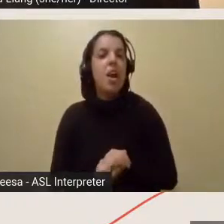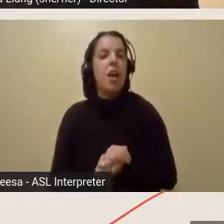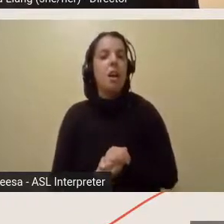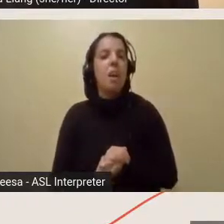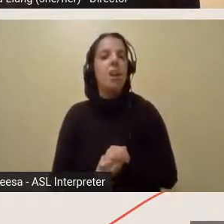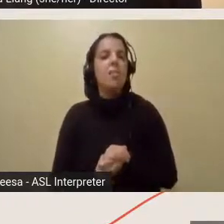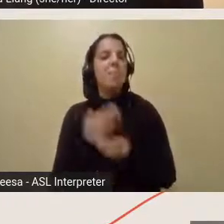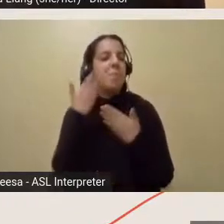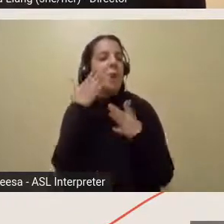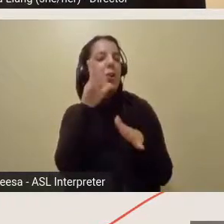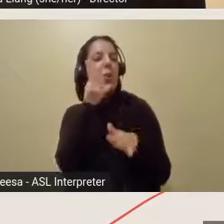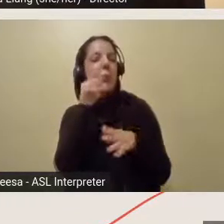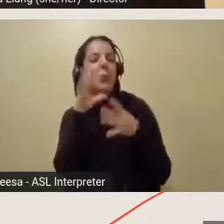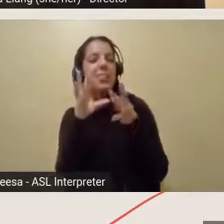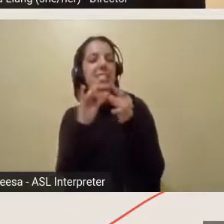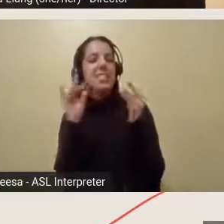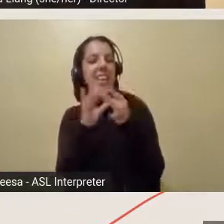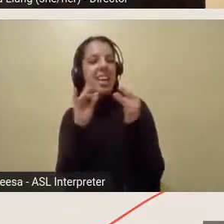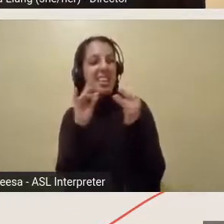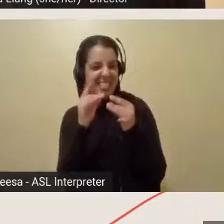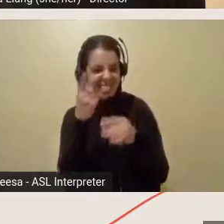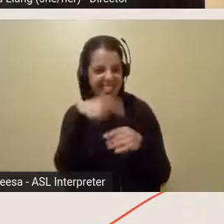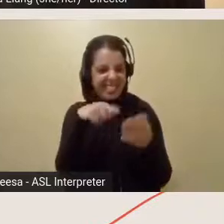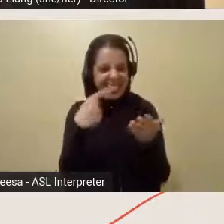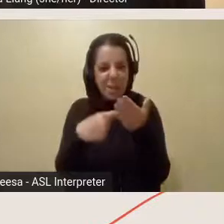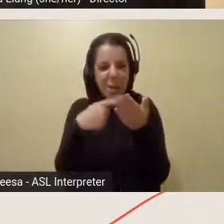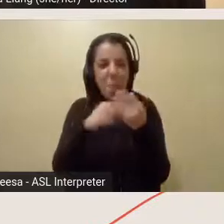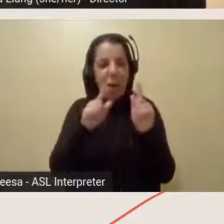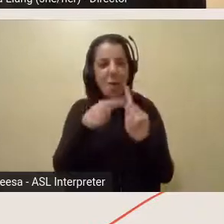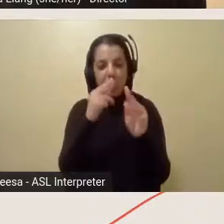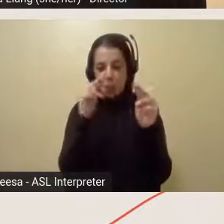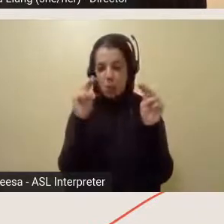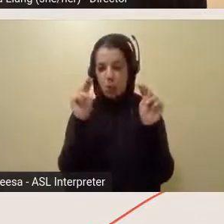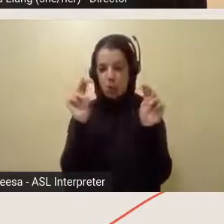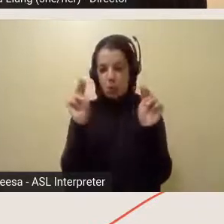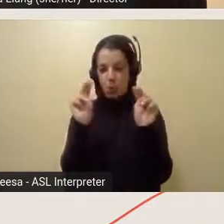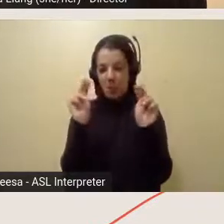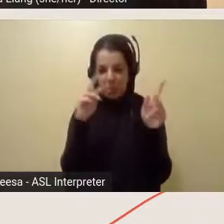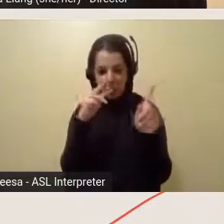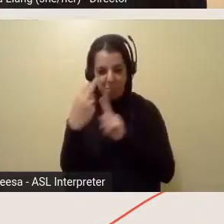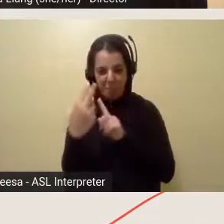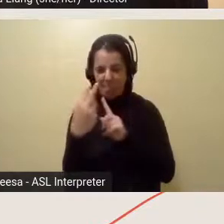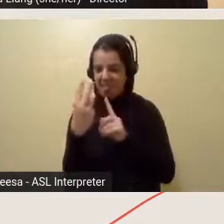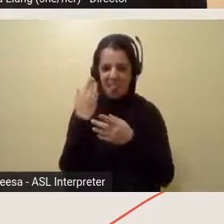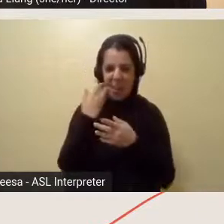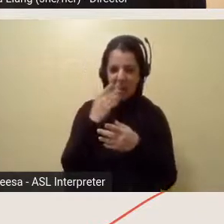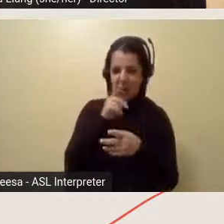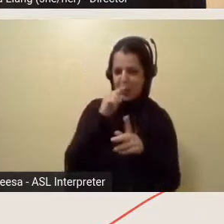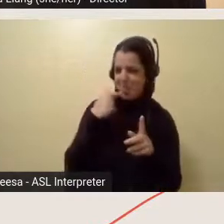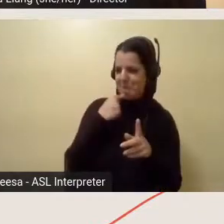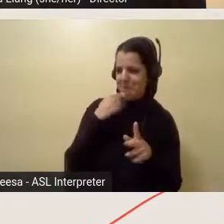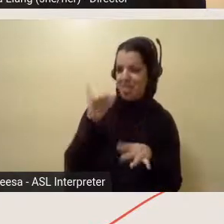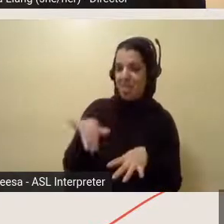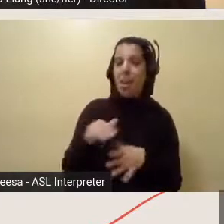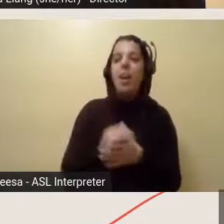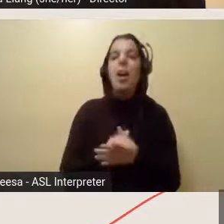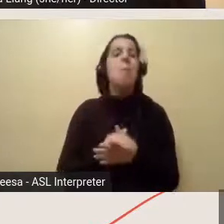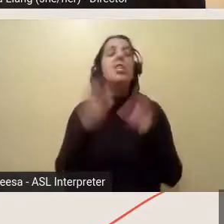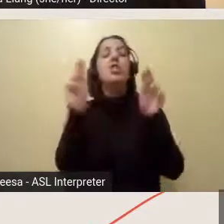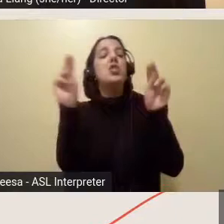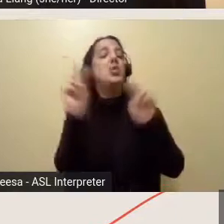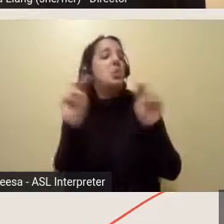don't know that you said that. I think we talked a bit about that, but I'll keep reading. To the most extent possible. If